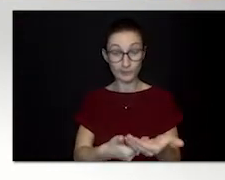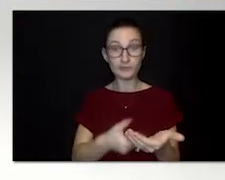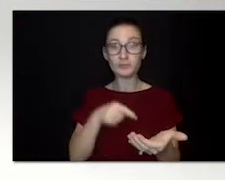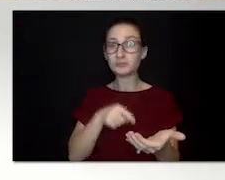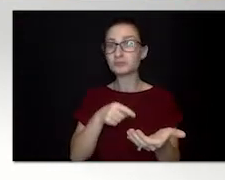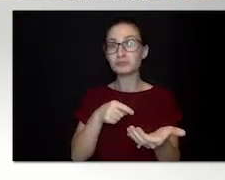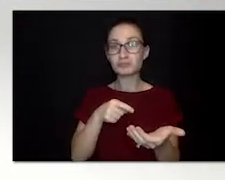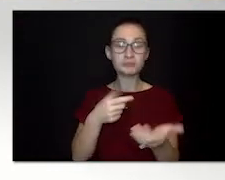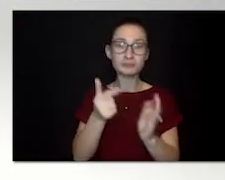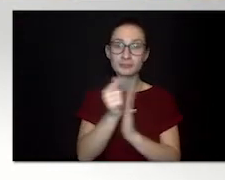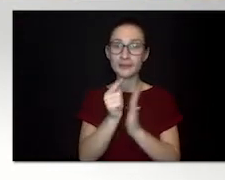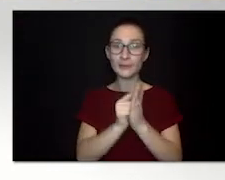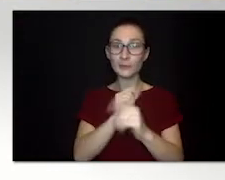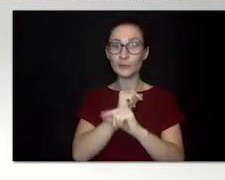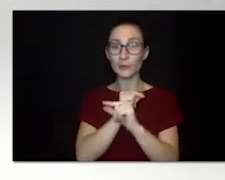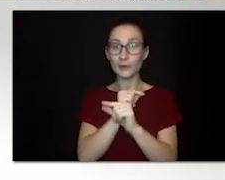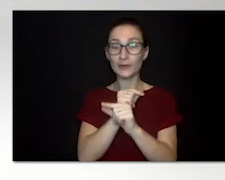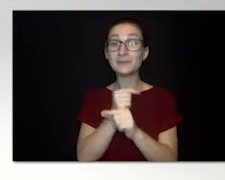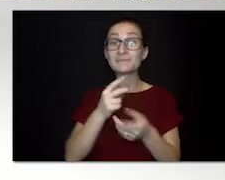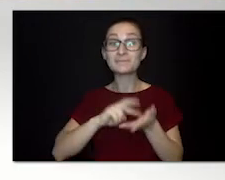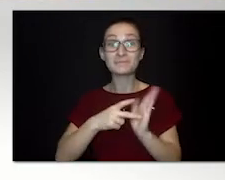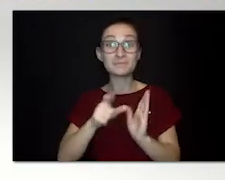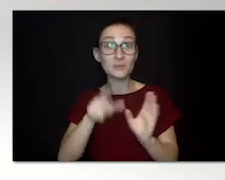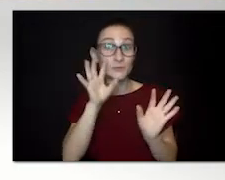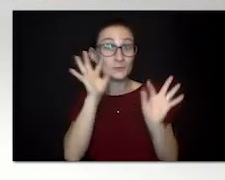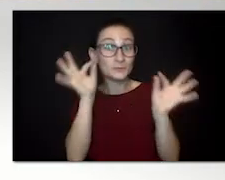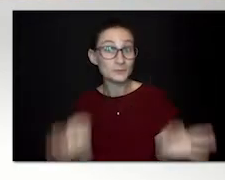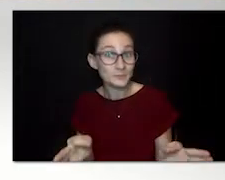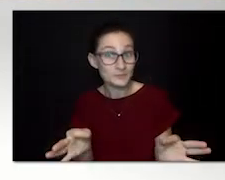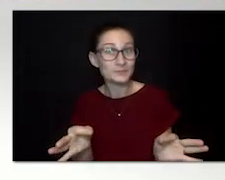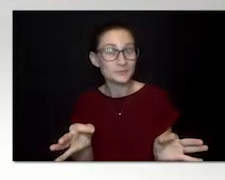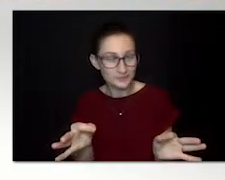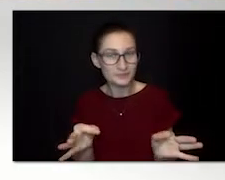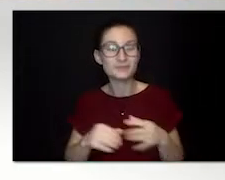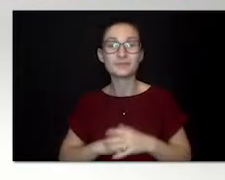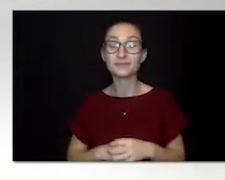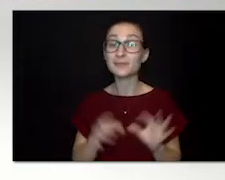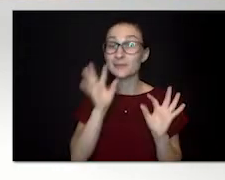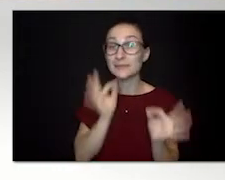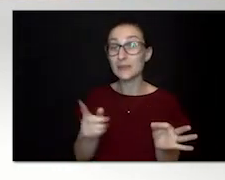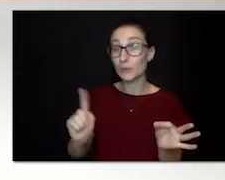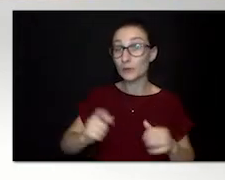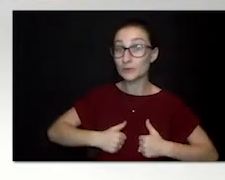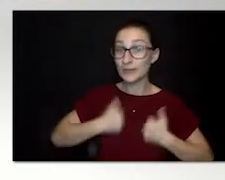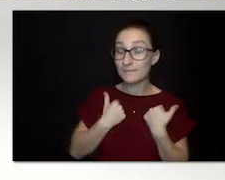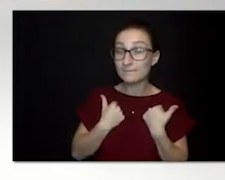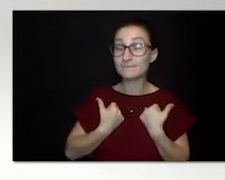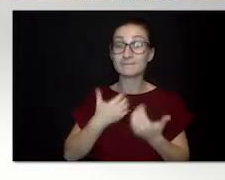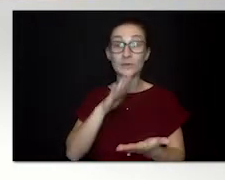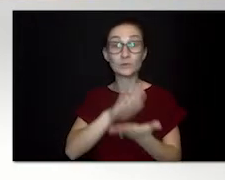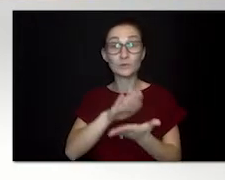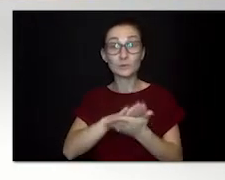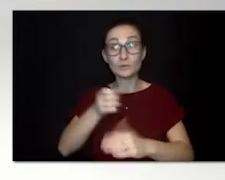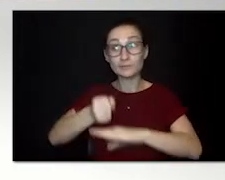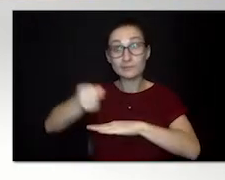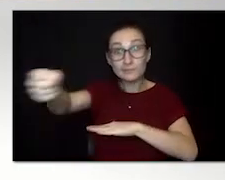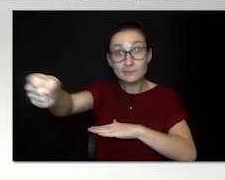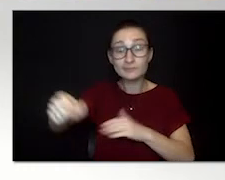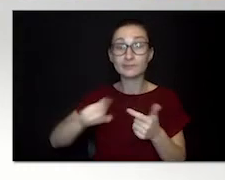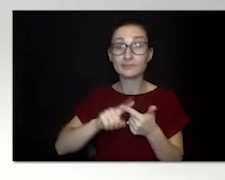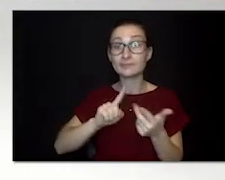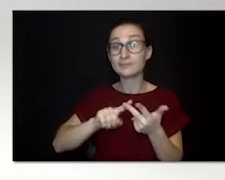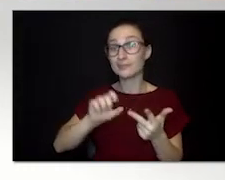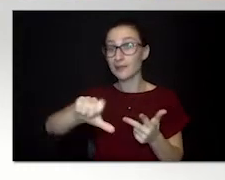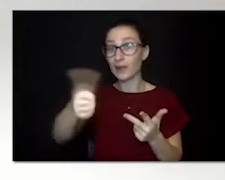their natural legal guardian. That means that you're in charge of the decision making. So you're the one who decides where they live, where they go to school,